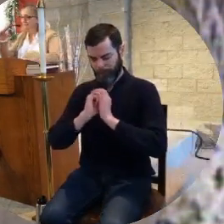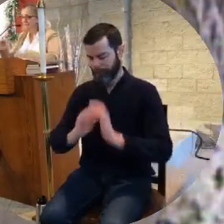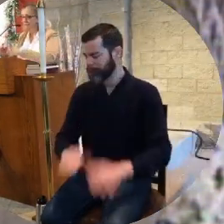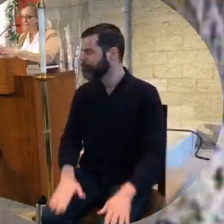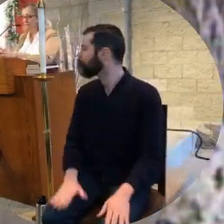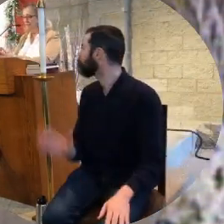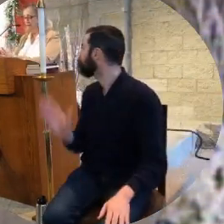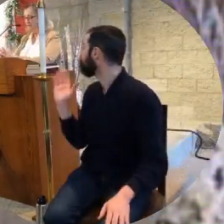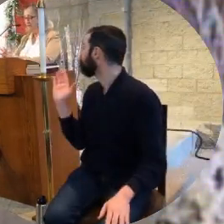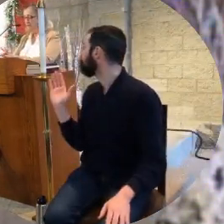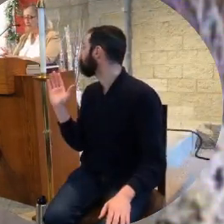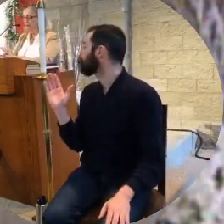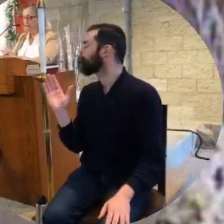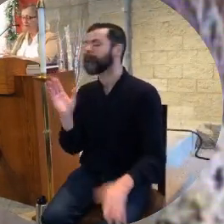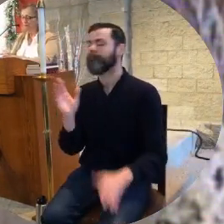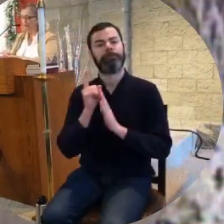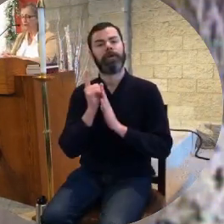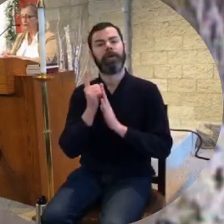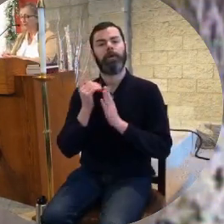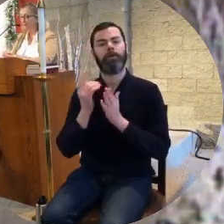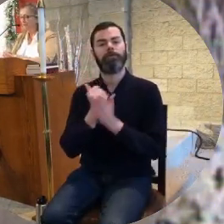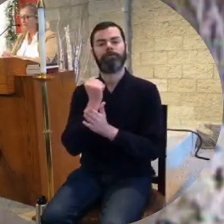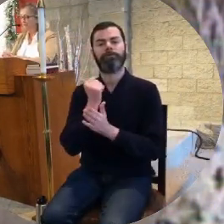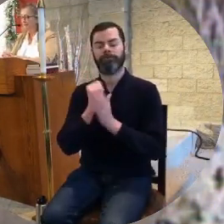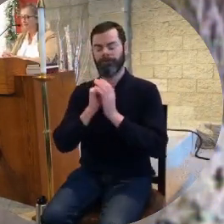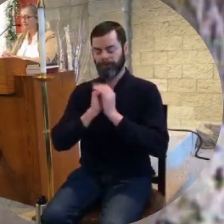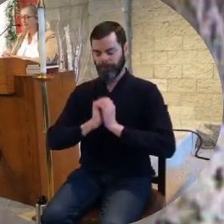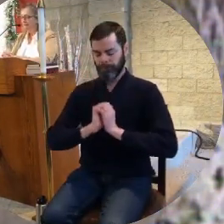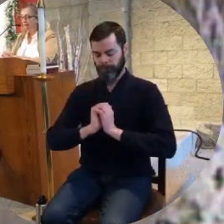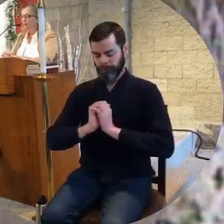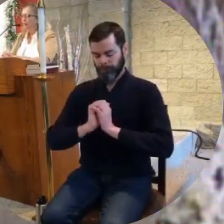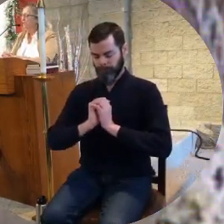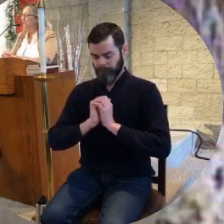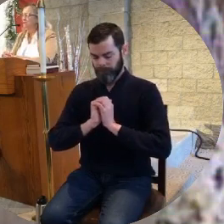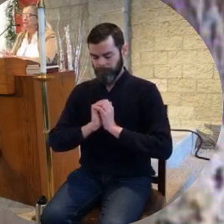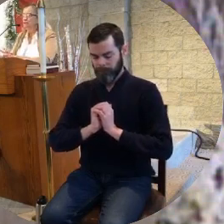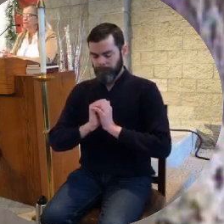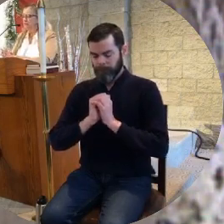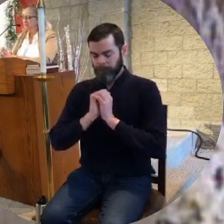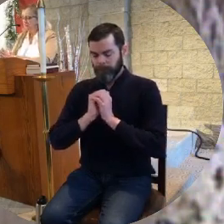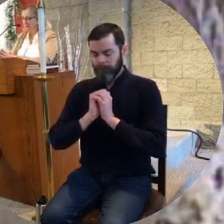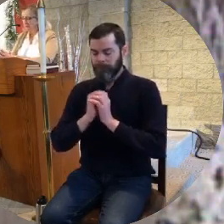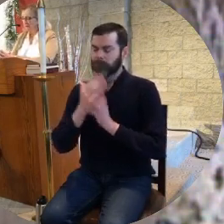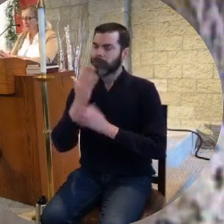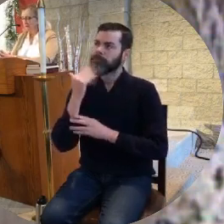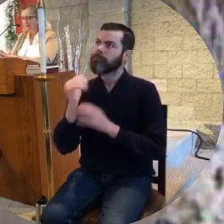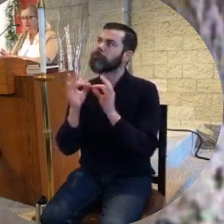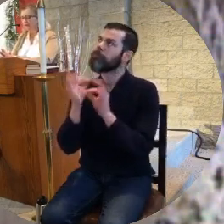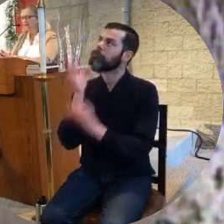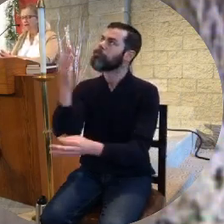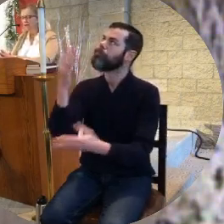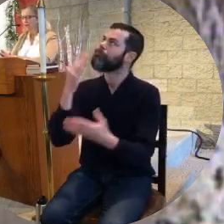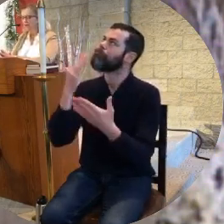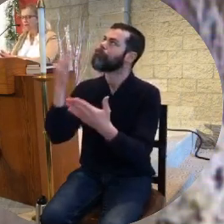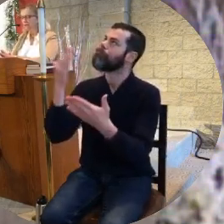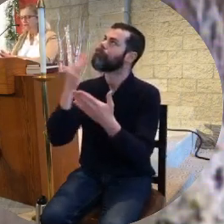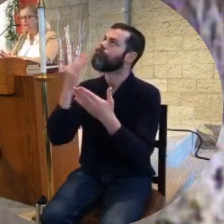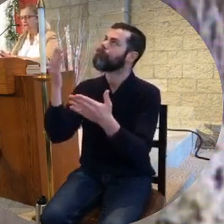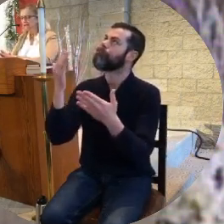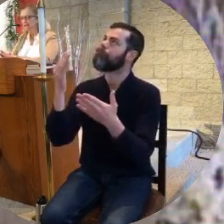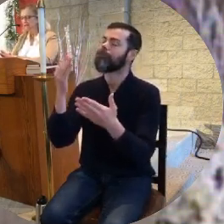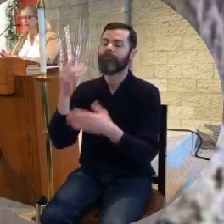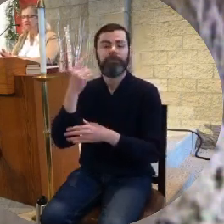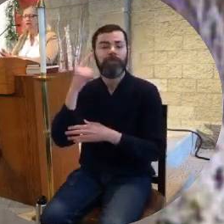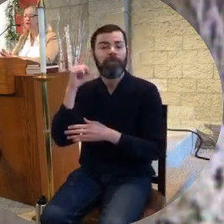Let's take a moment for prayer. We thank you, sweet Spirit. We thank you for this